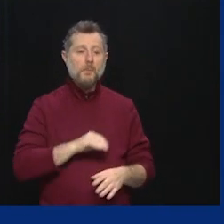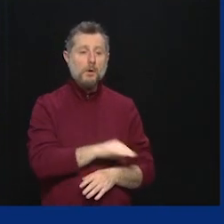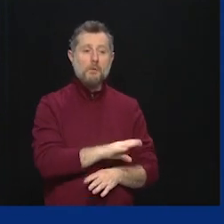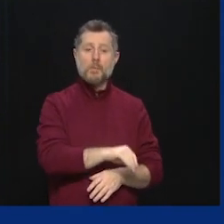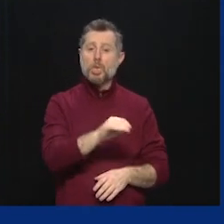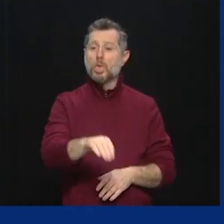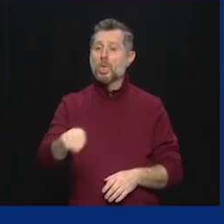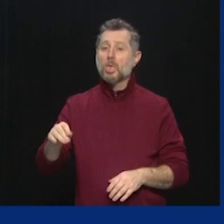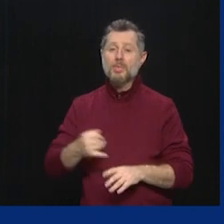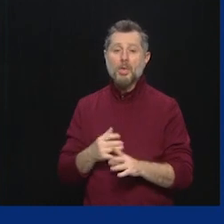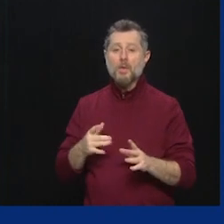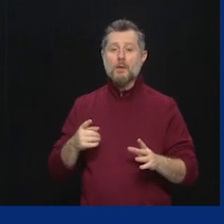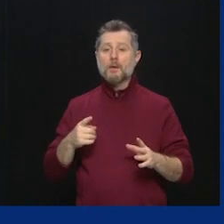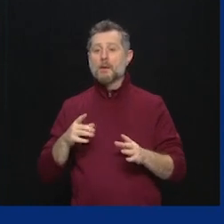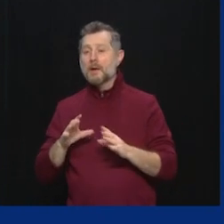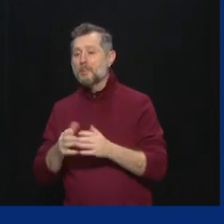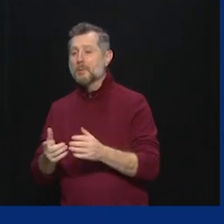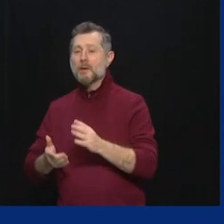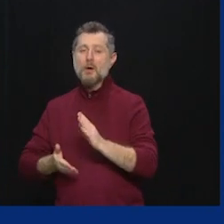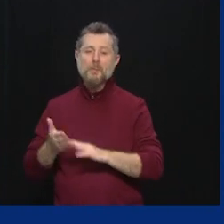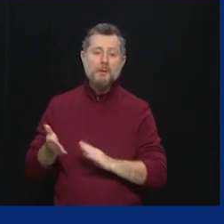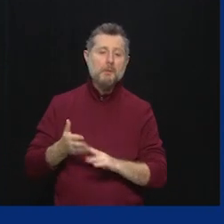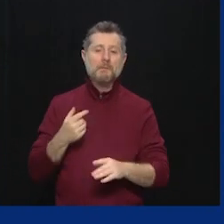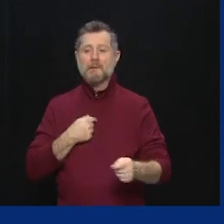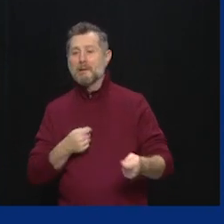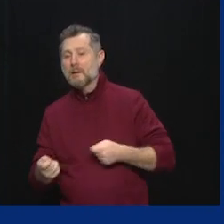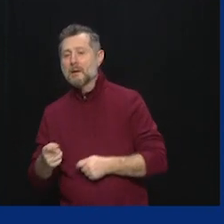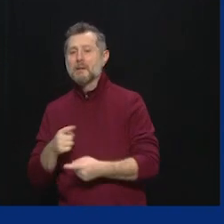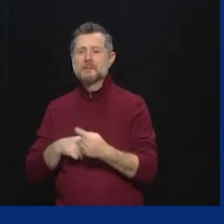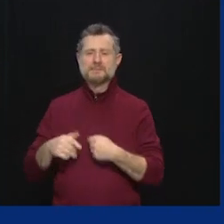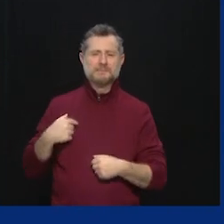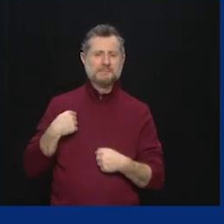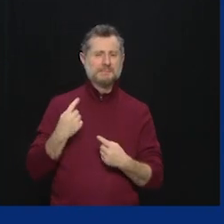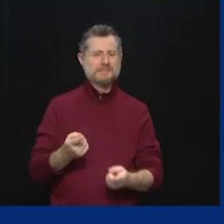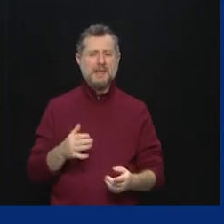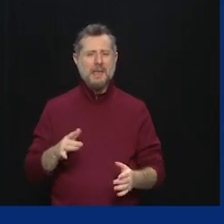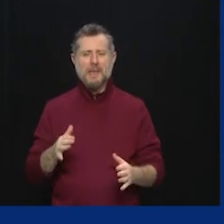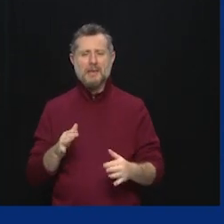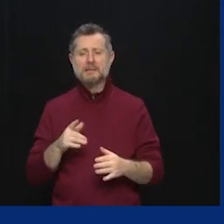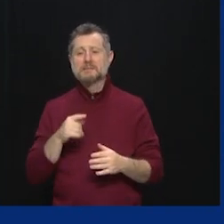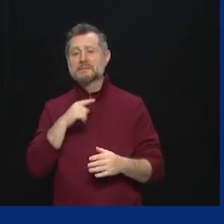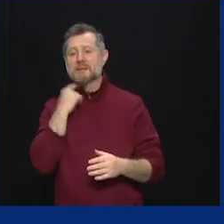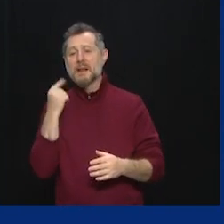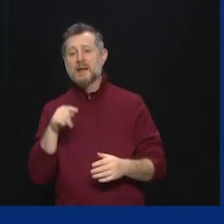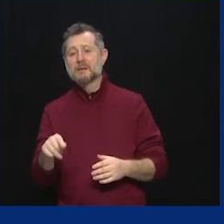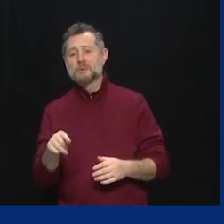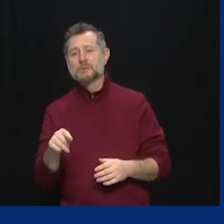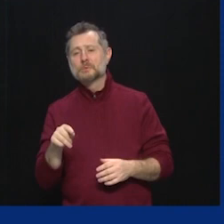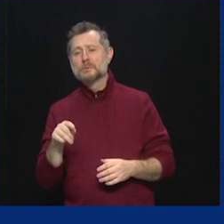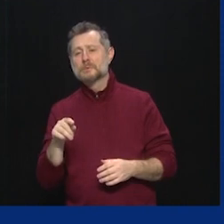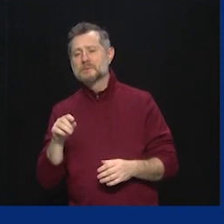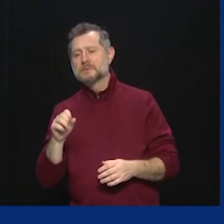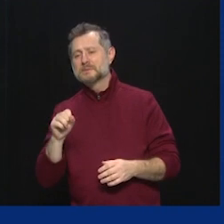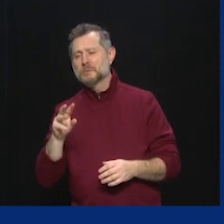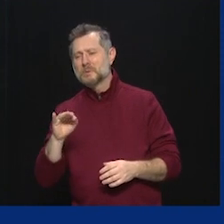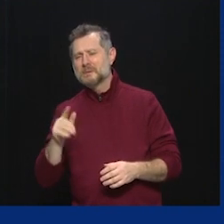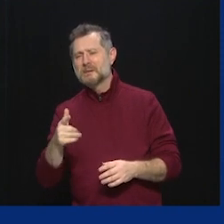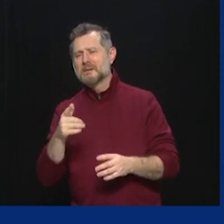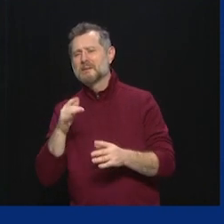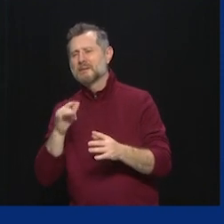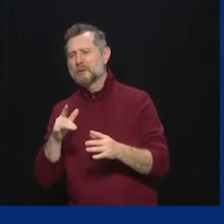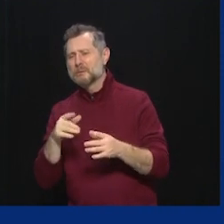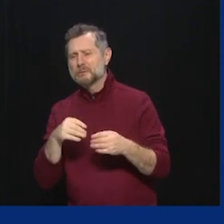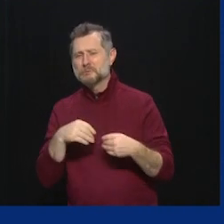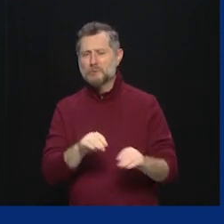for a number of years since the late Charles Wang sold the franchise to them. It cost them a fortune to operate